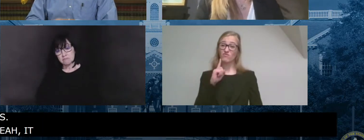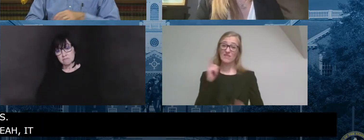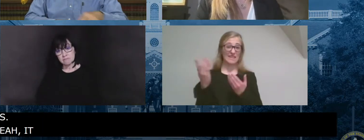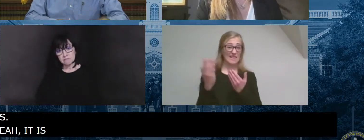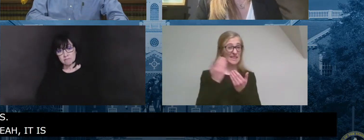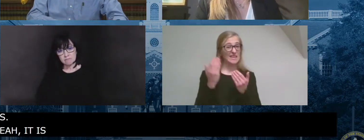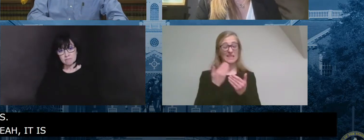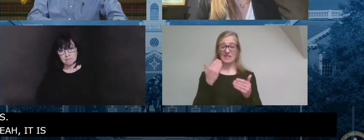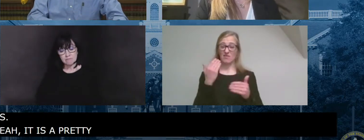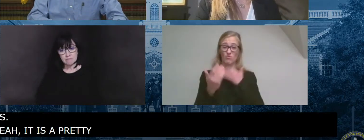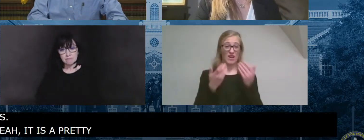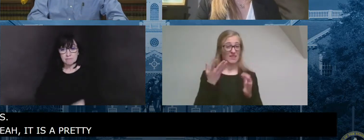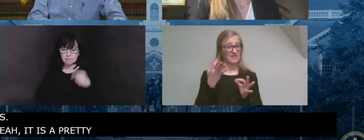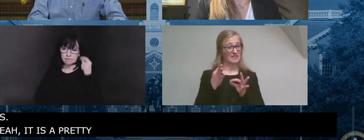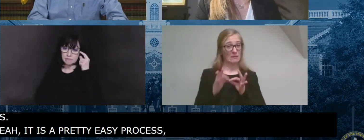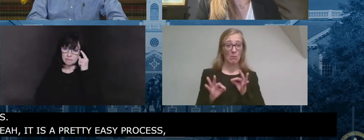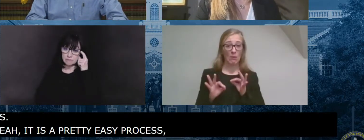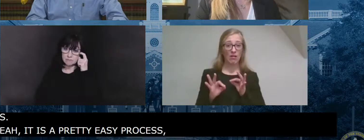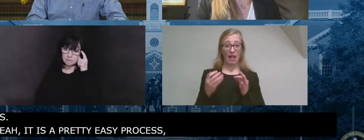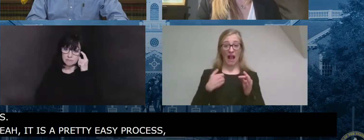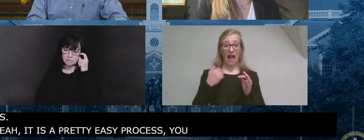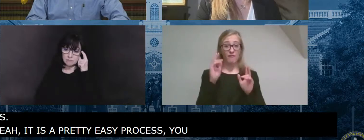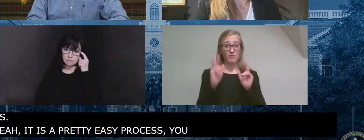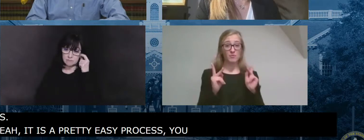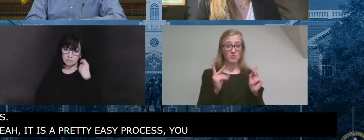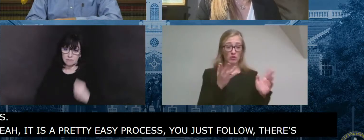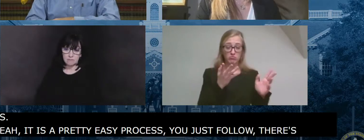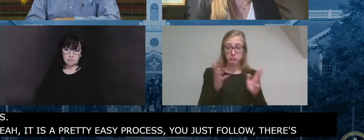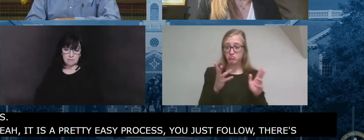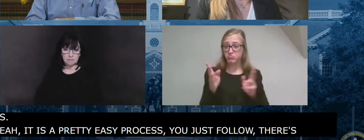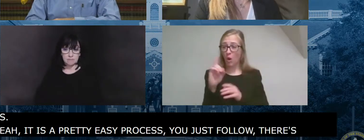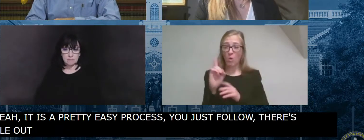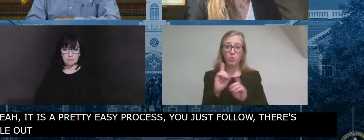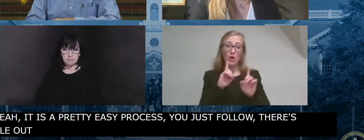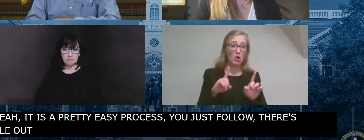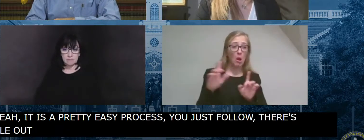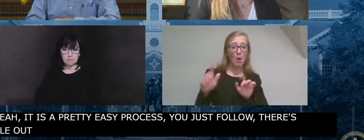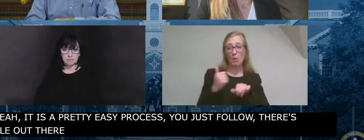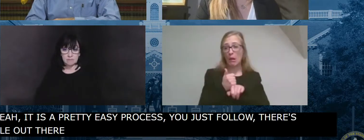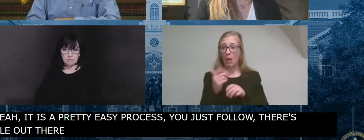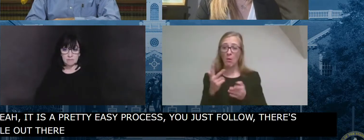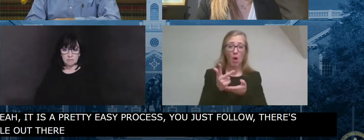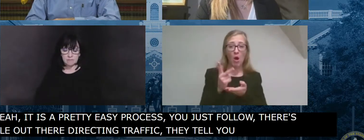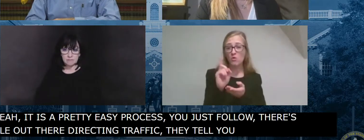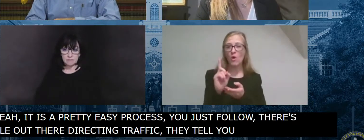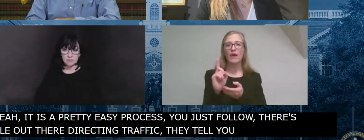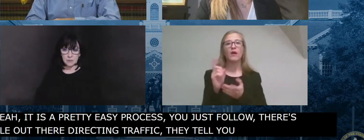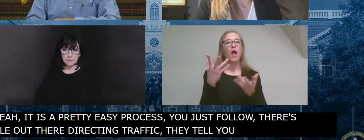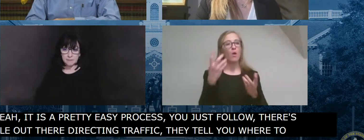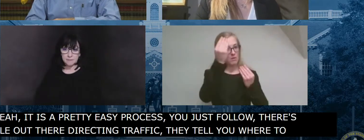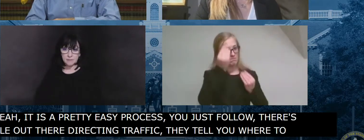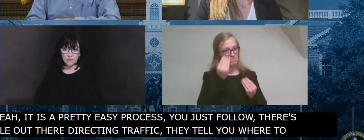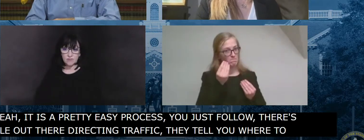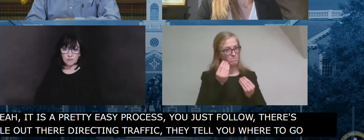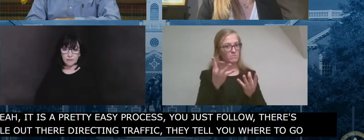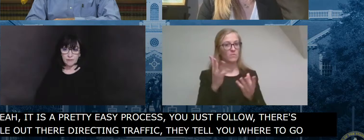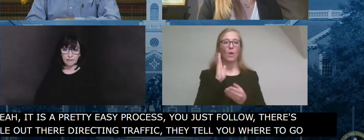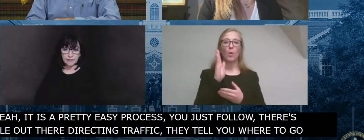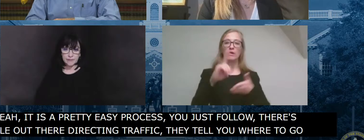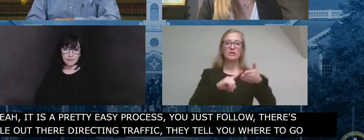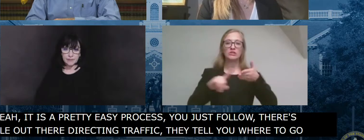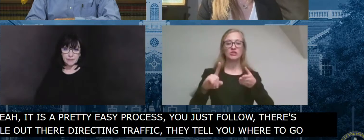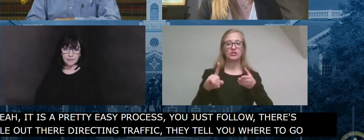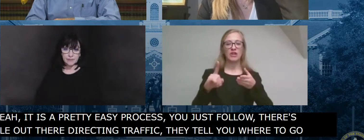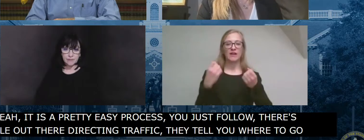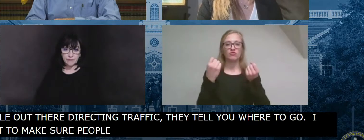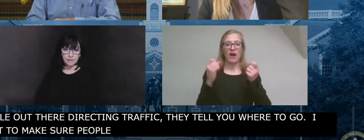You just follow, there's people out there directing traffic. They tell you where to go. Now, I do want to make sure people know that we're going to be checking driver's